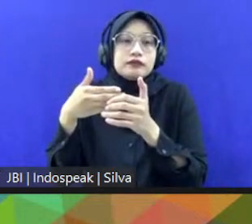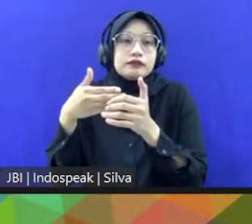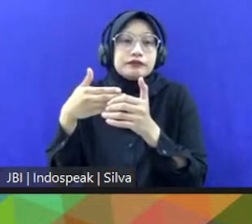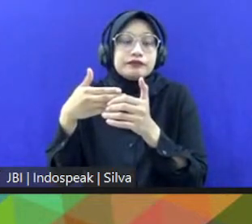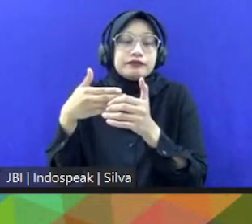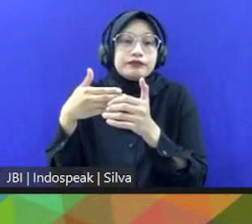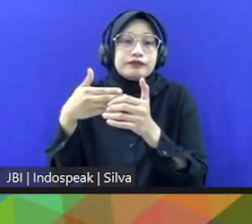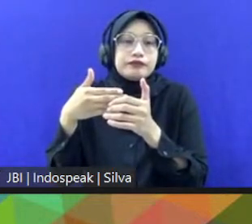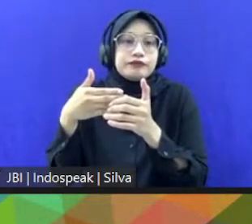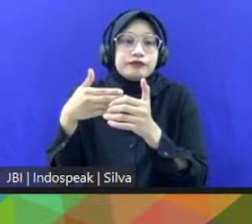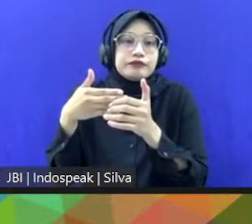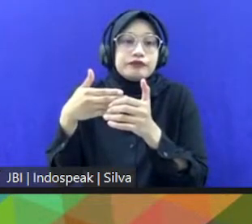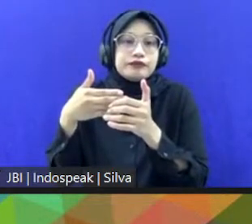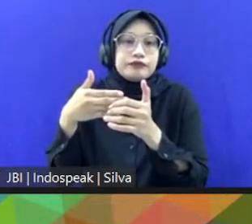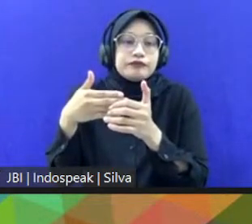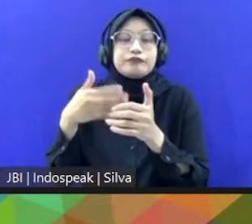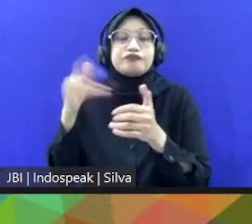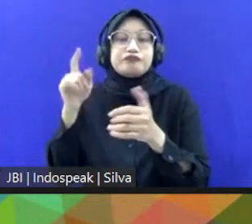internal bureaucracy,